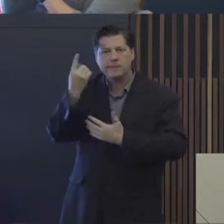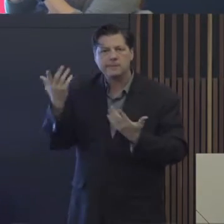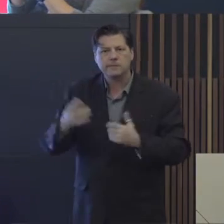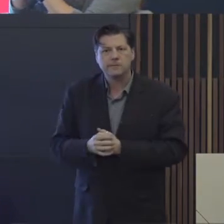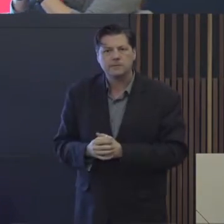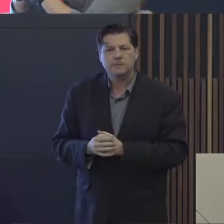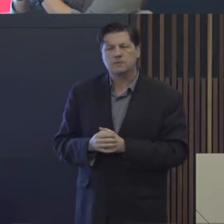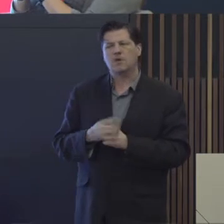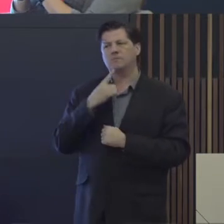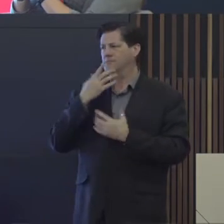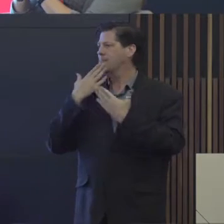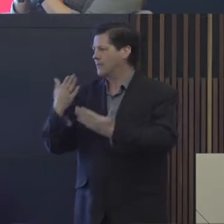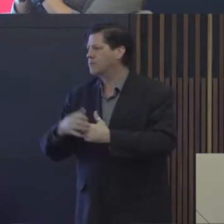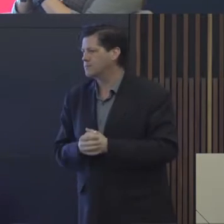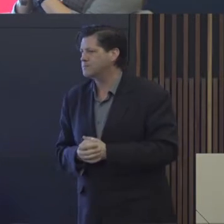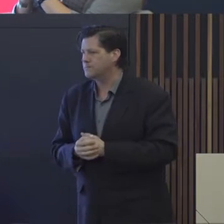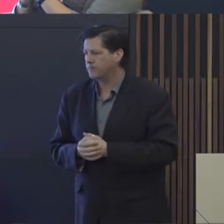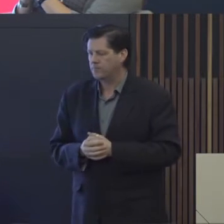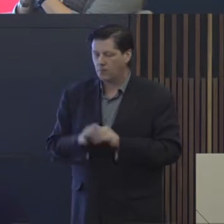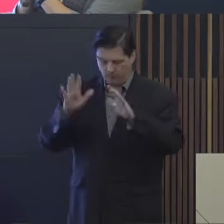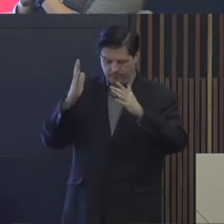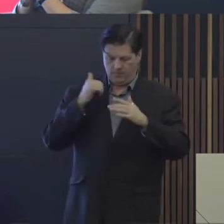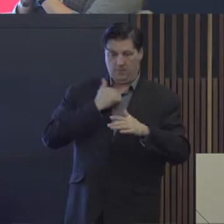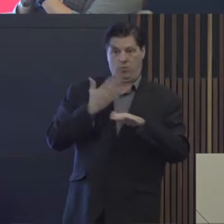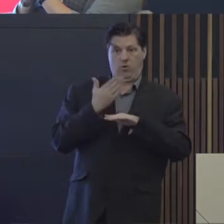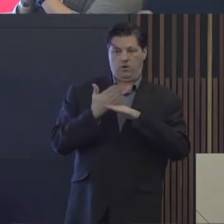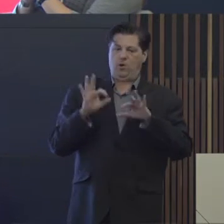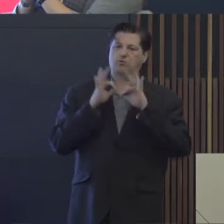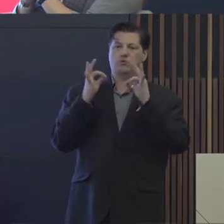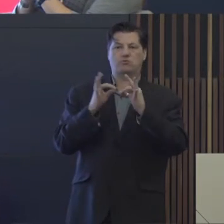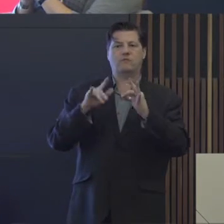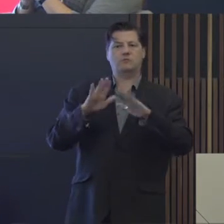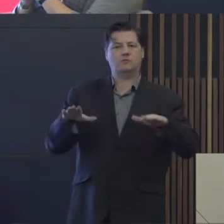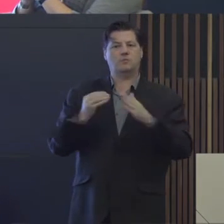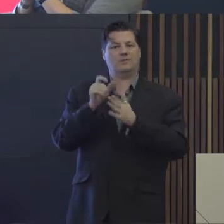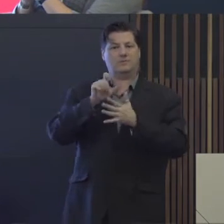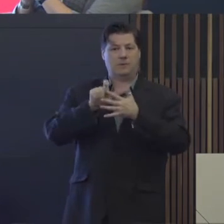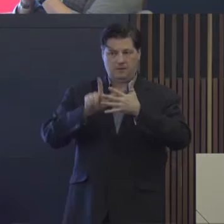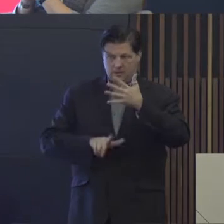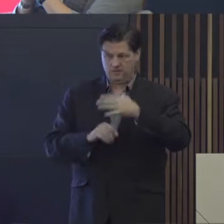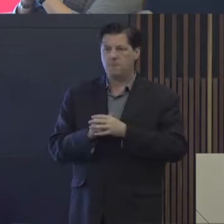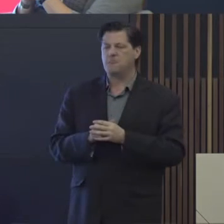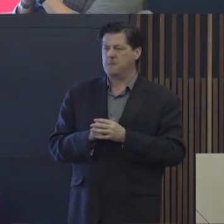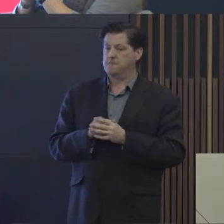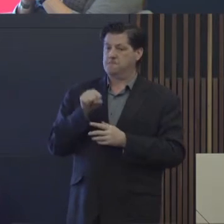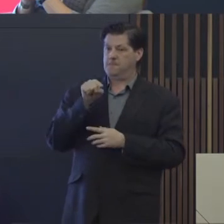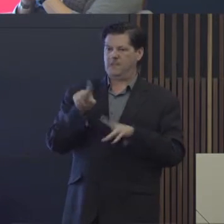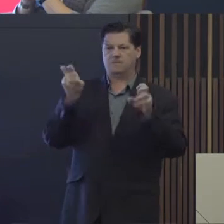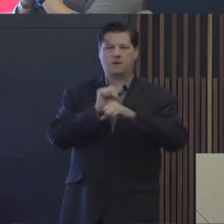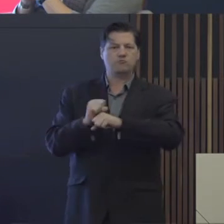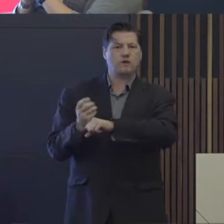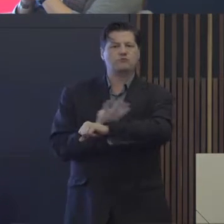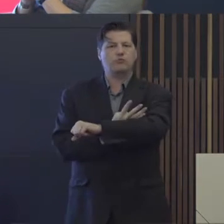So I just want to say thank you for that. So in relation to my work at the Association for Children with a Disability, yes, look, it's a grassroots